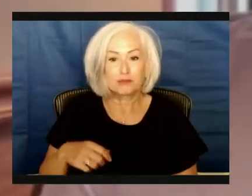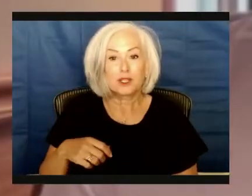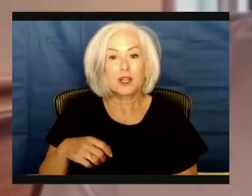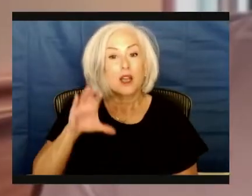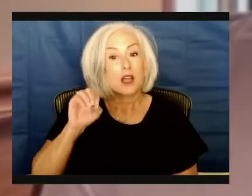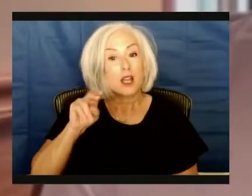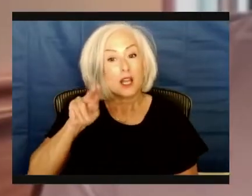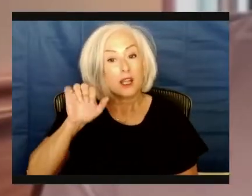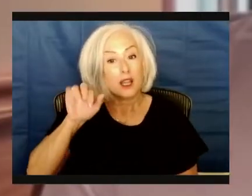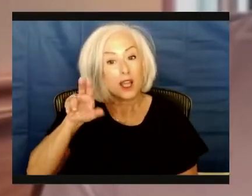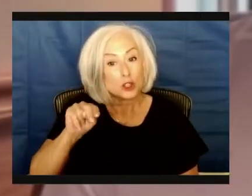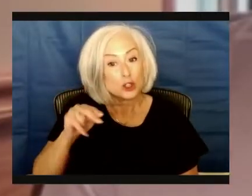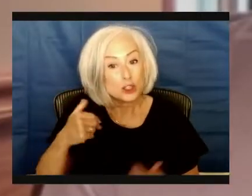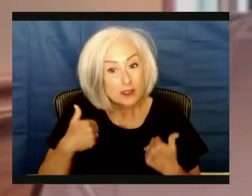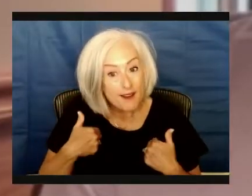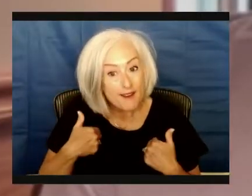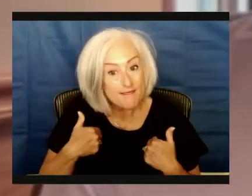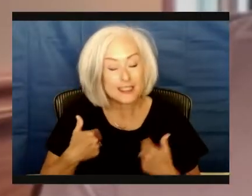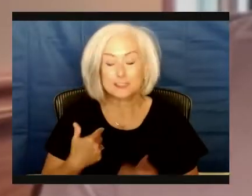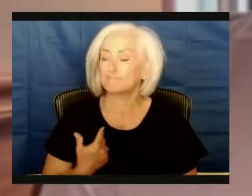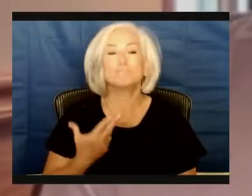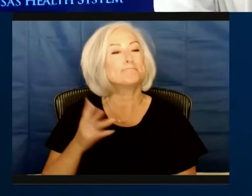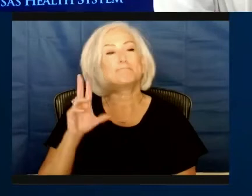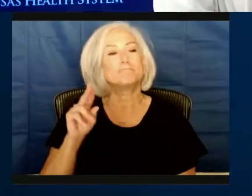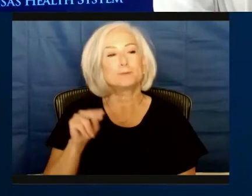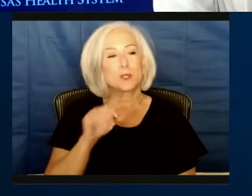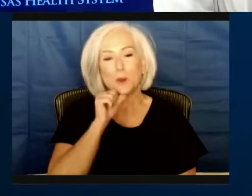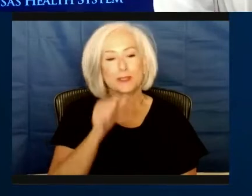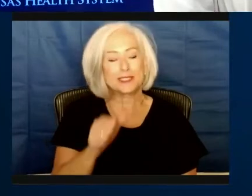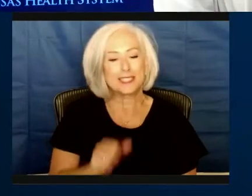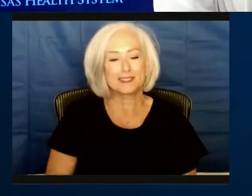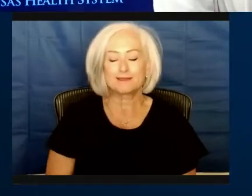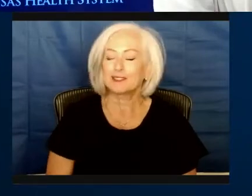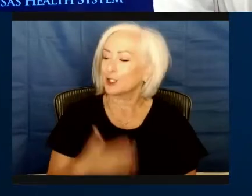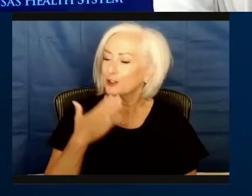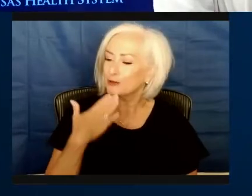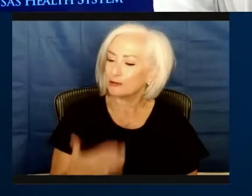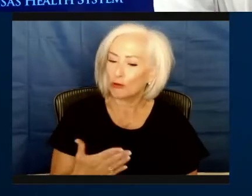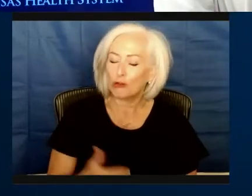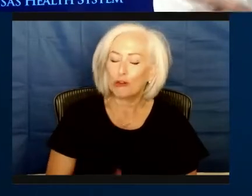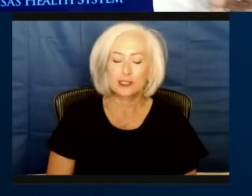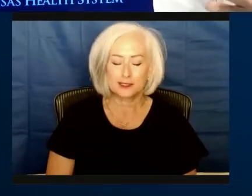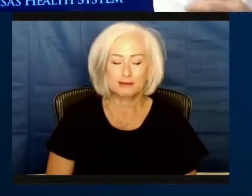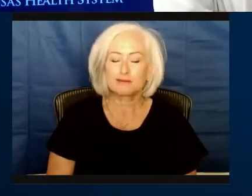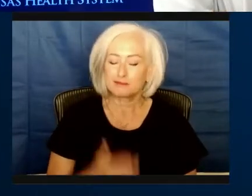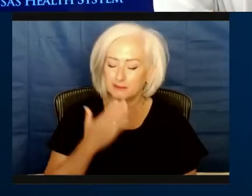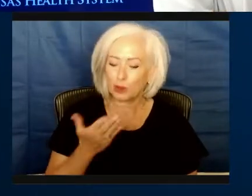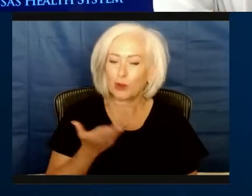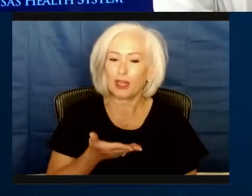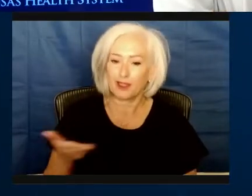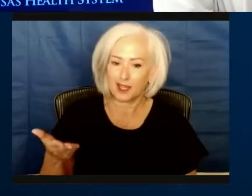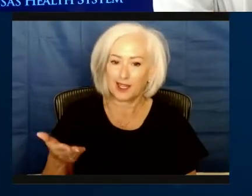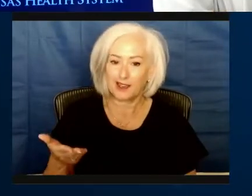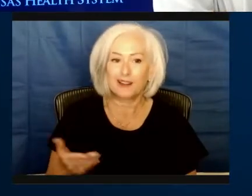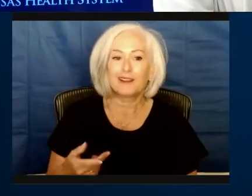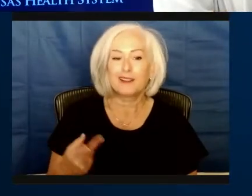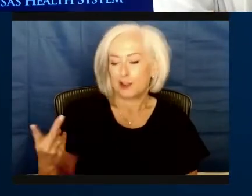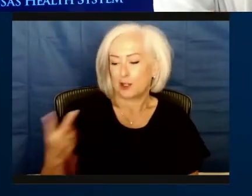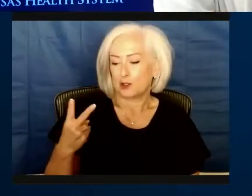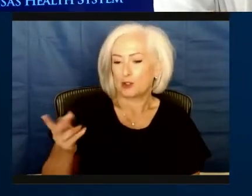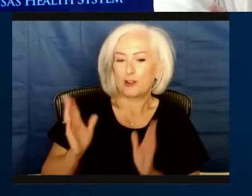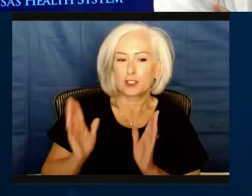I didn't, actually. Good. Well, that is a good thing. And you and I were talking before the show a long time